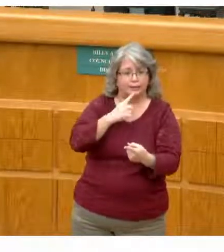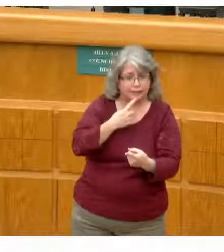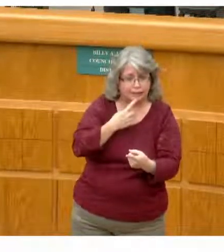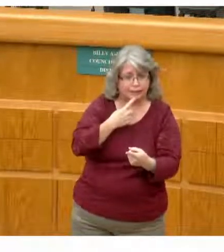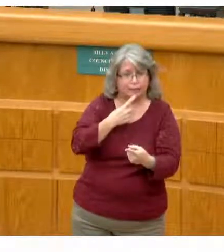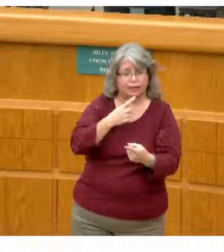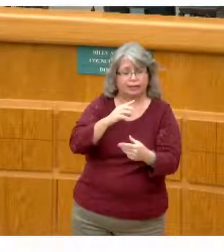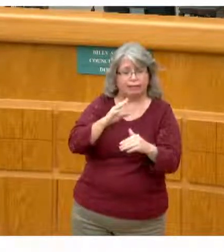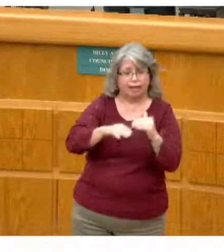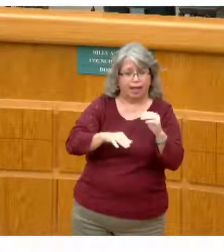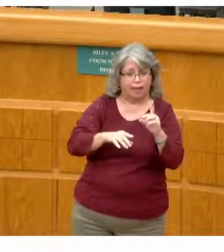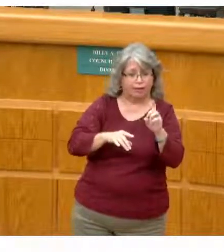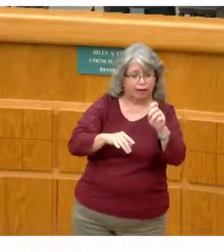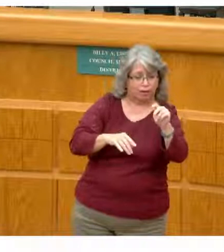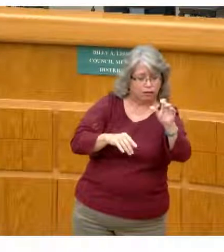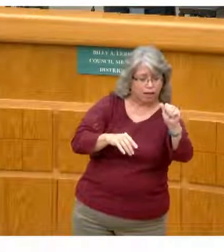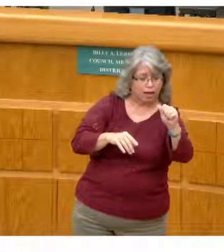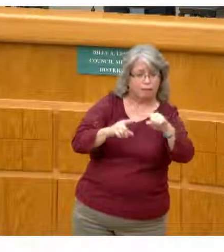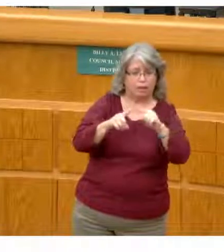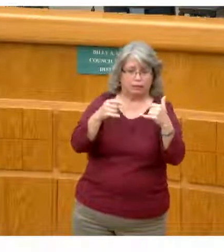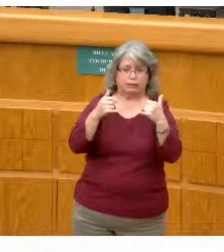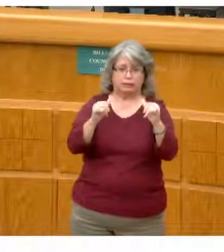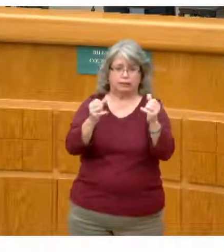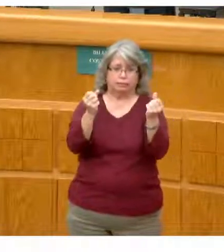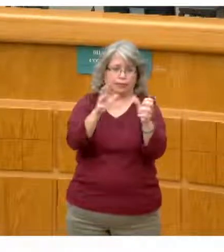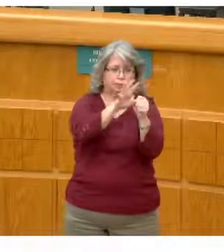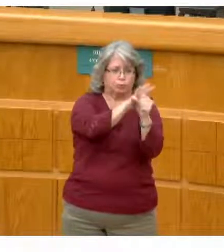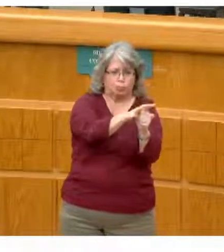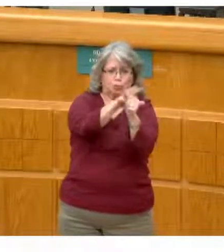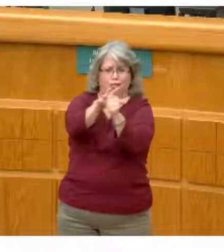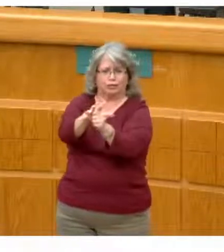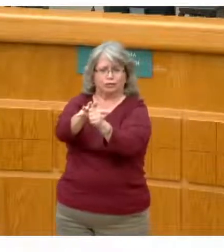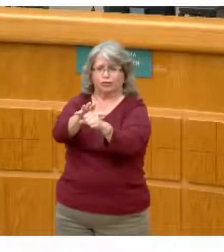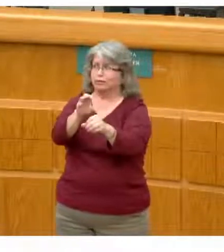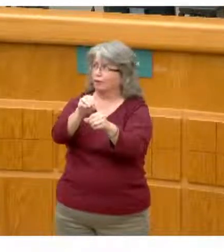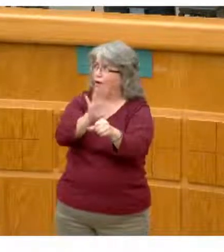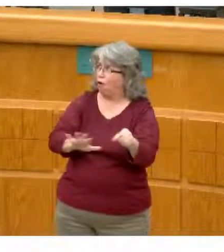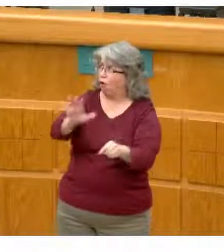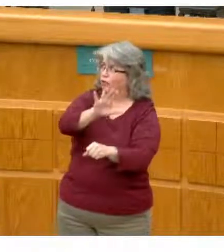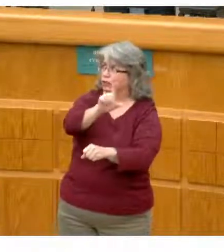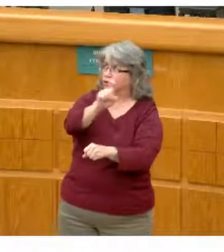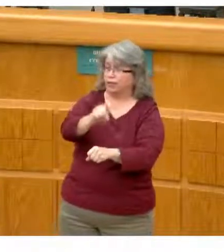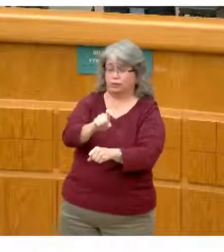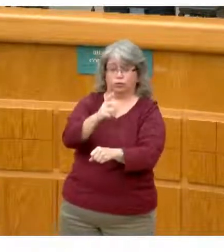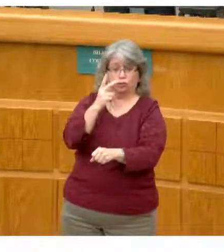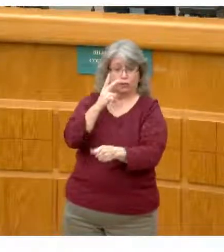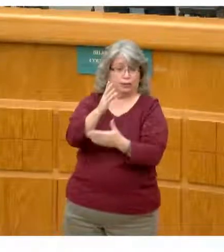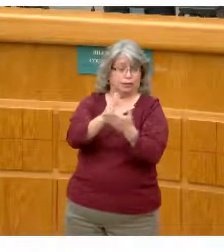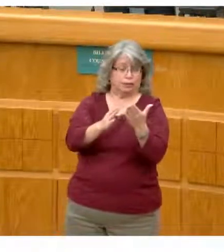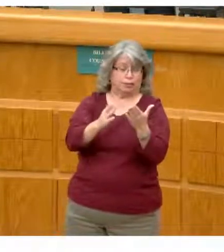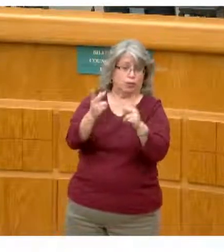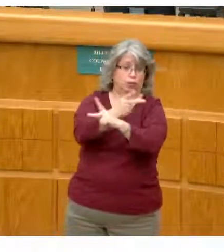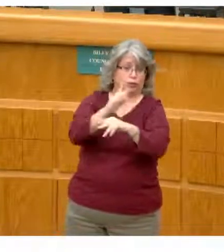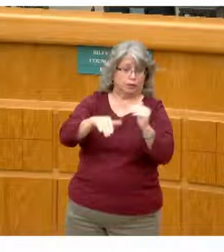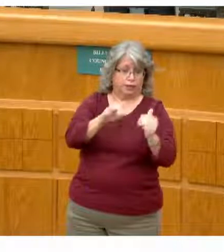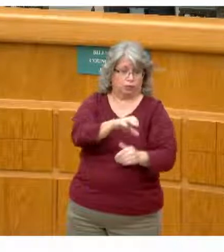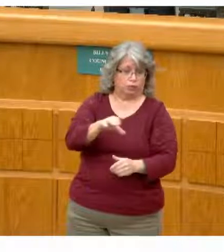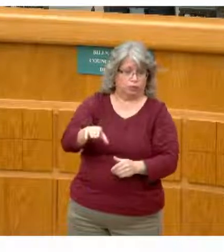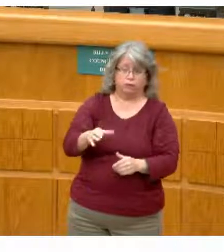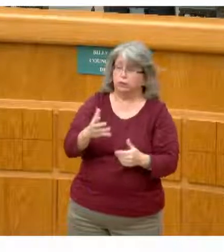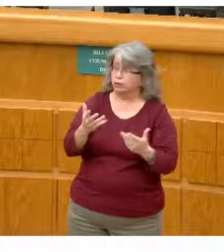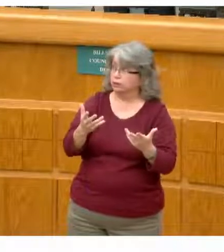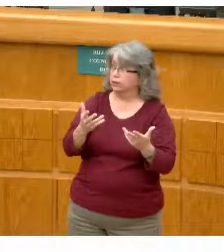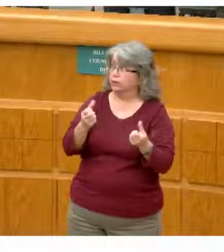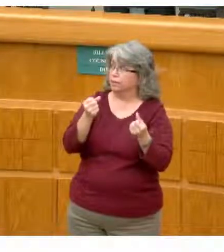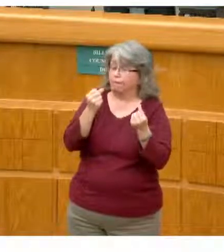on ICUs around Texas. If you look, you can see places where there's a substantial amount of pressure being exerted by COVID, and a lot of